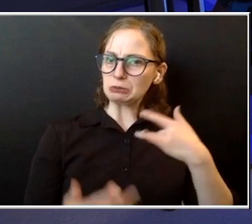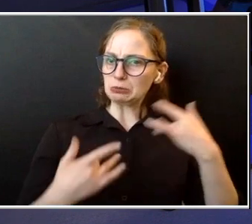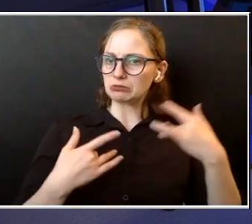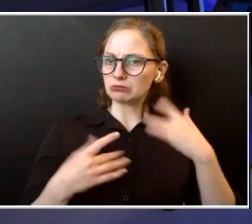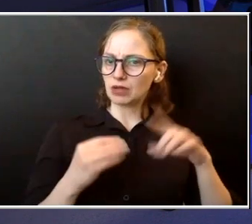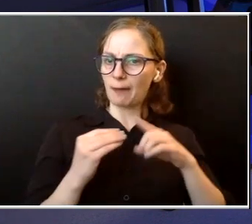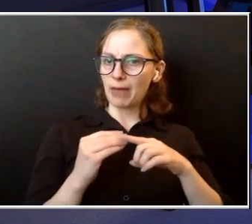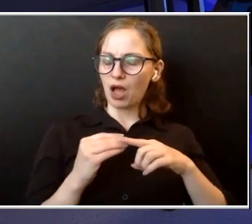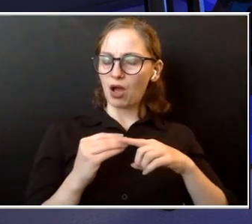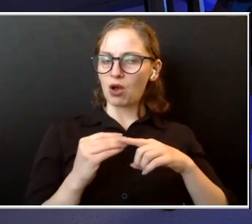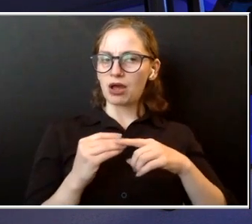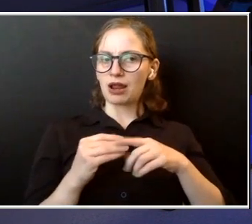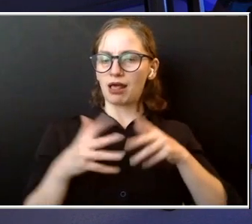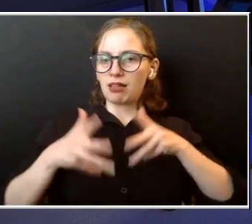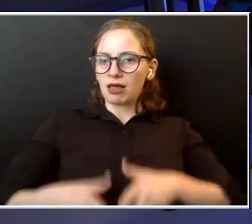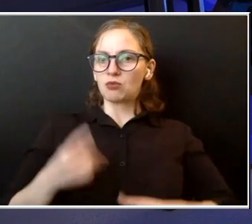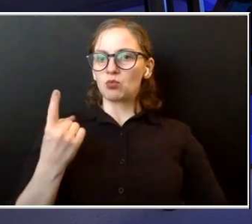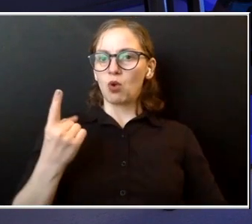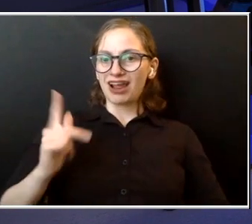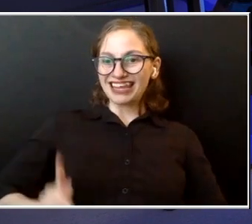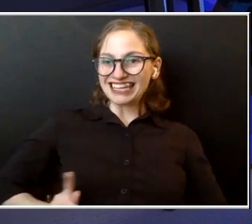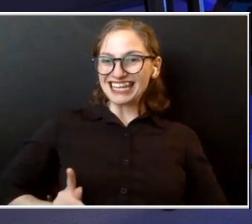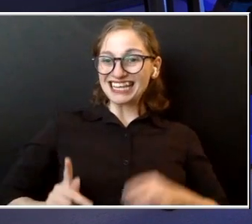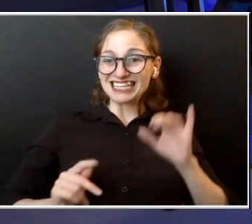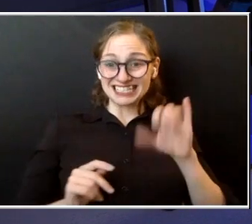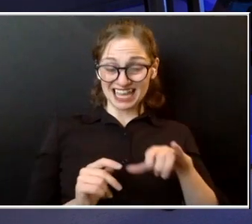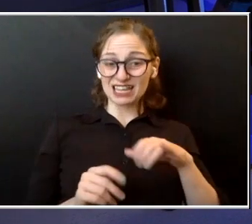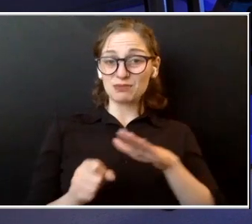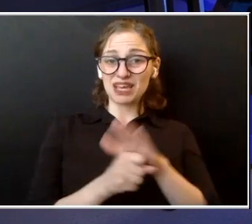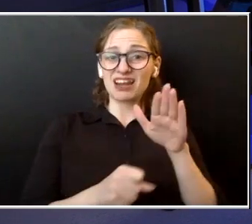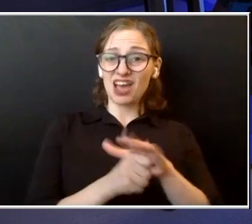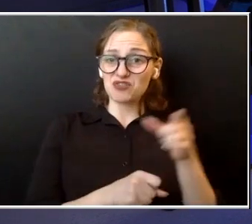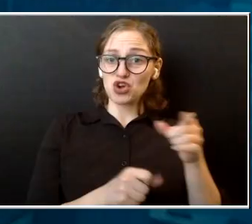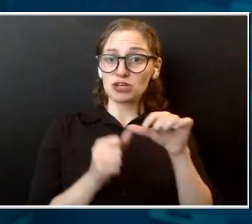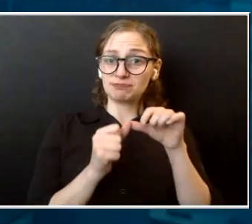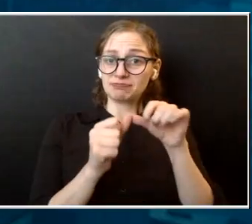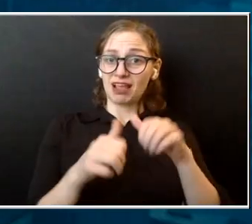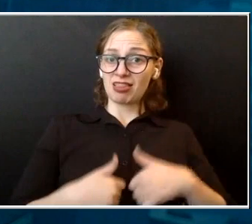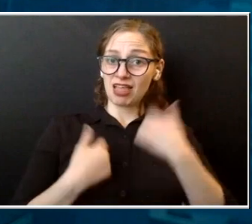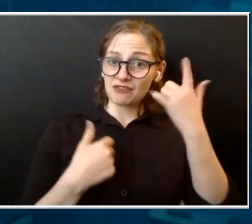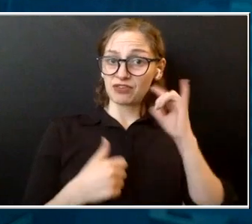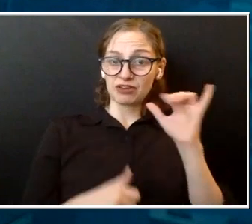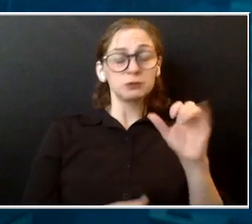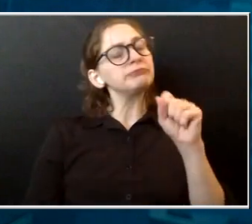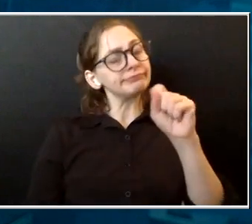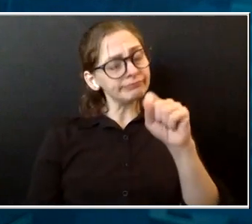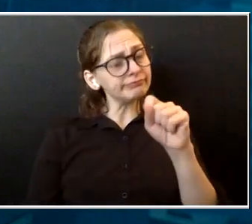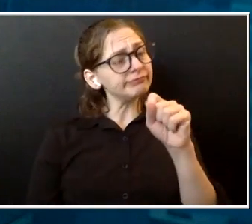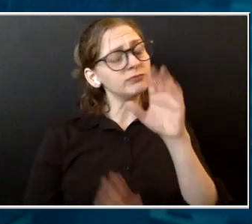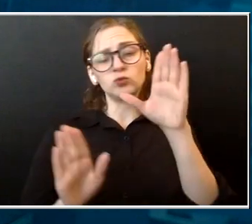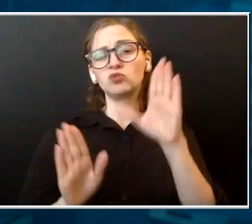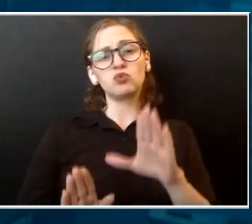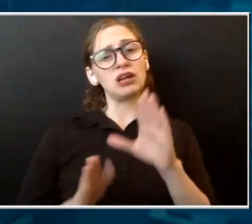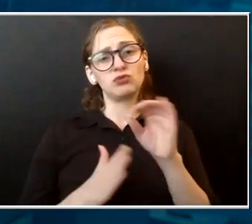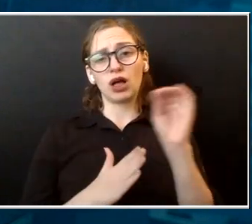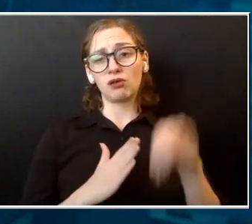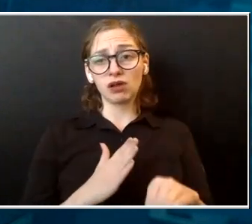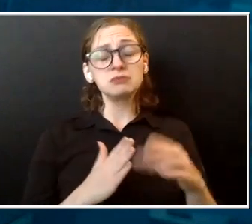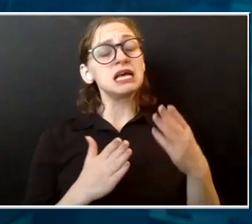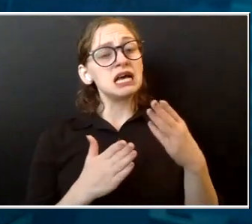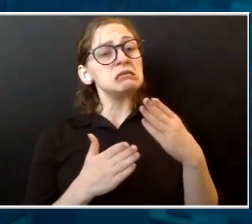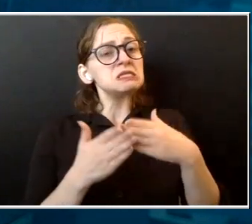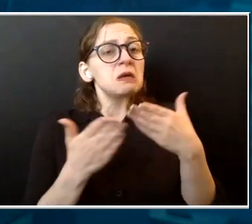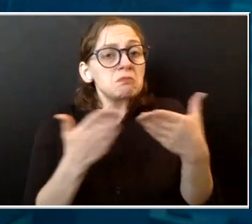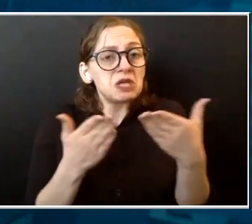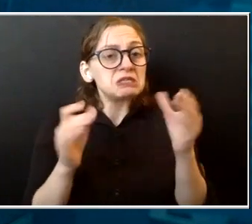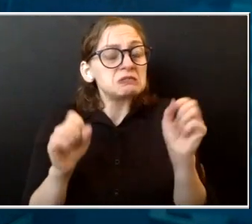forever? Absolutely. We have great outcomes. There are some things that can happen with living donors, but really they have the same chance of having kidney disease